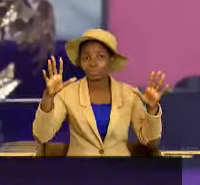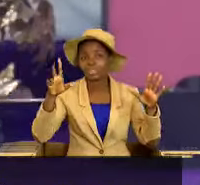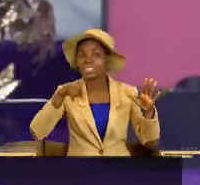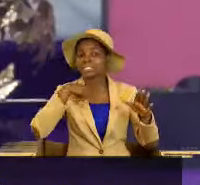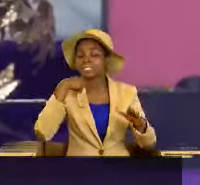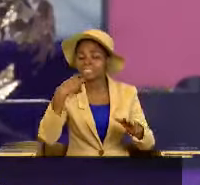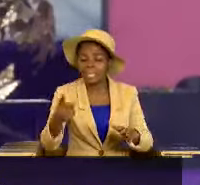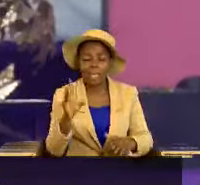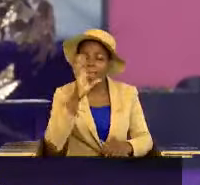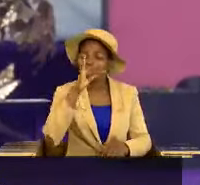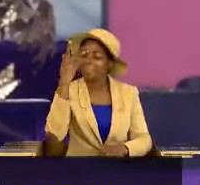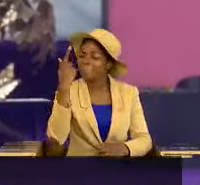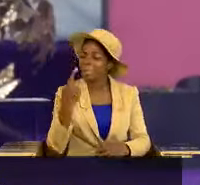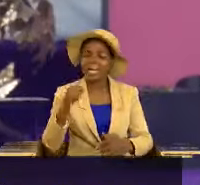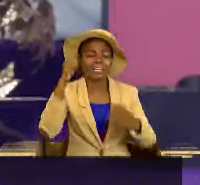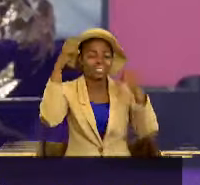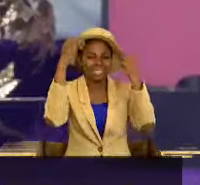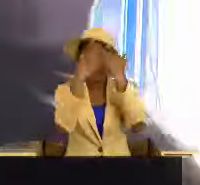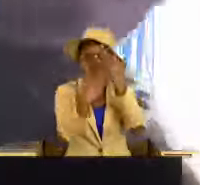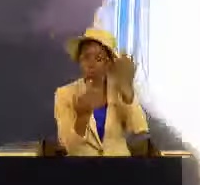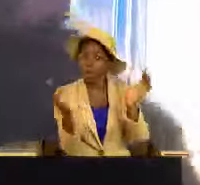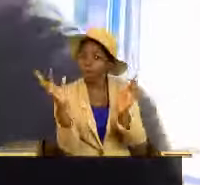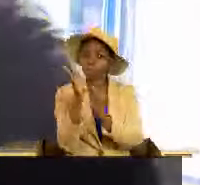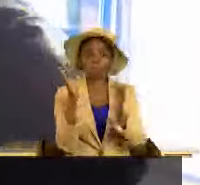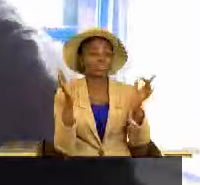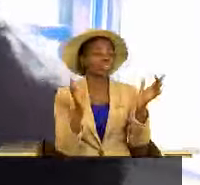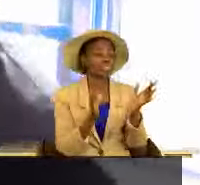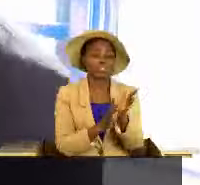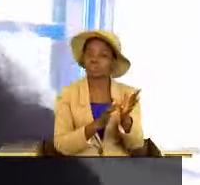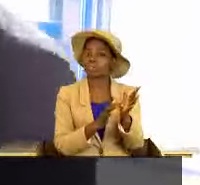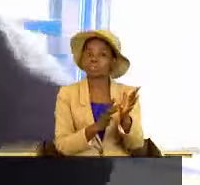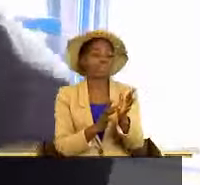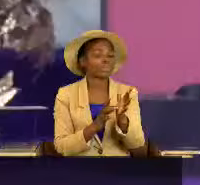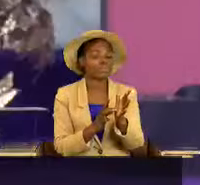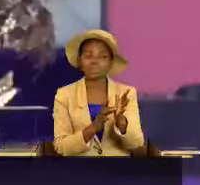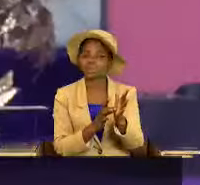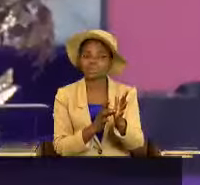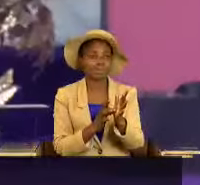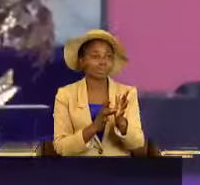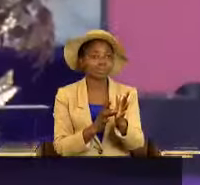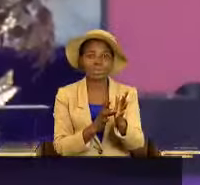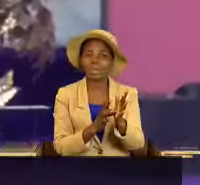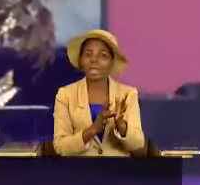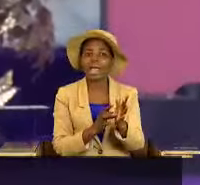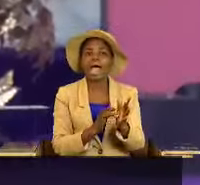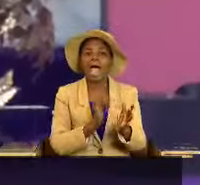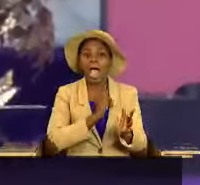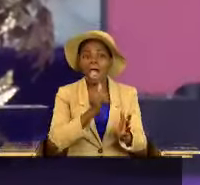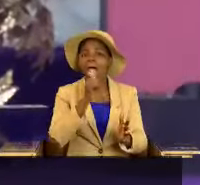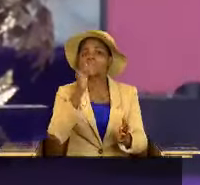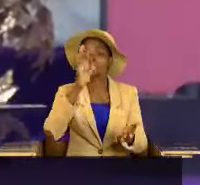say by the blood of Jesus I become